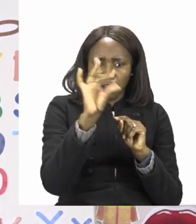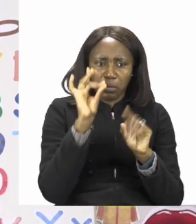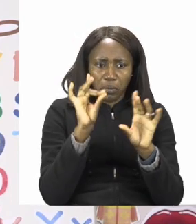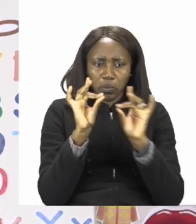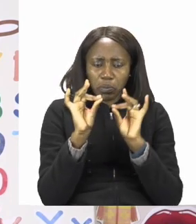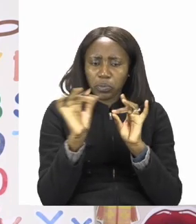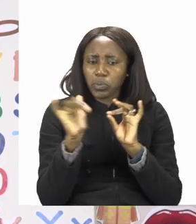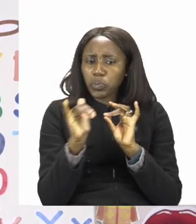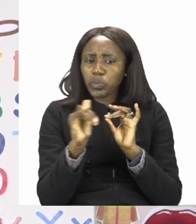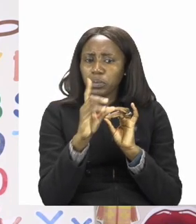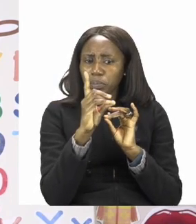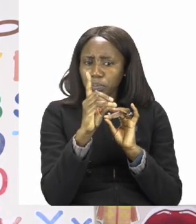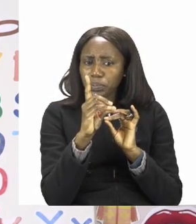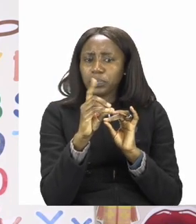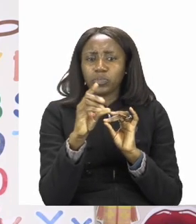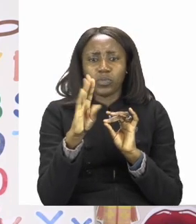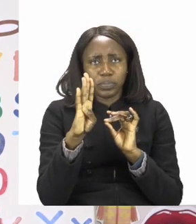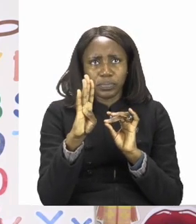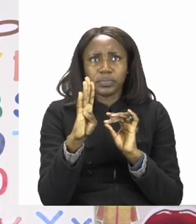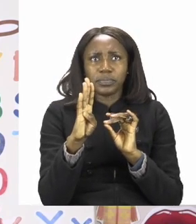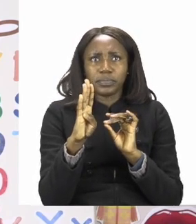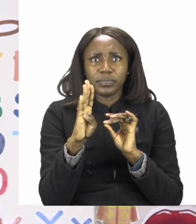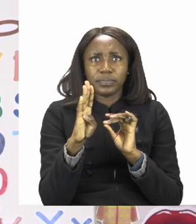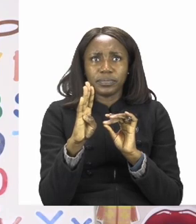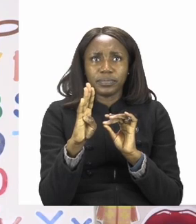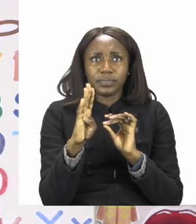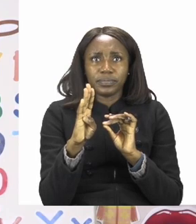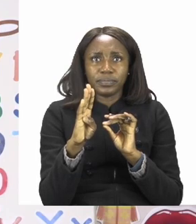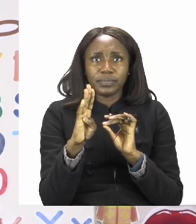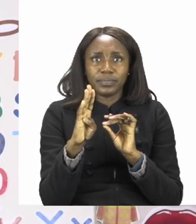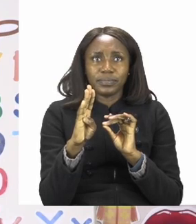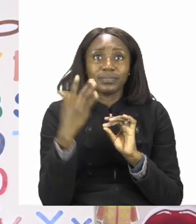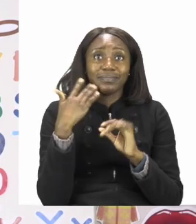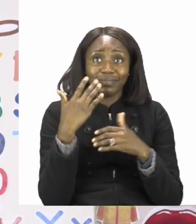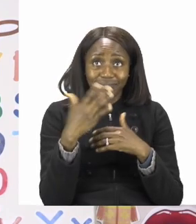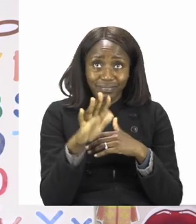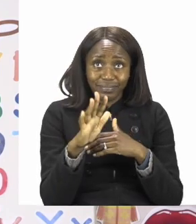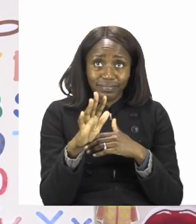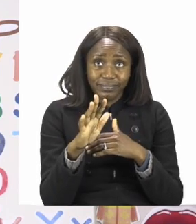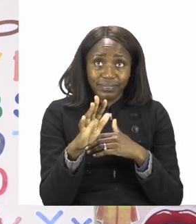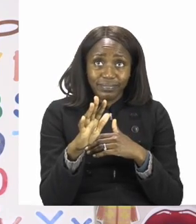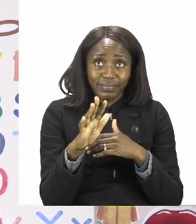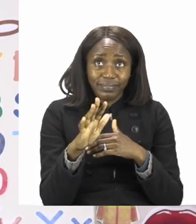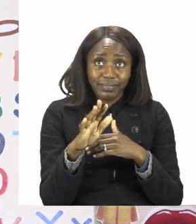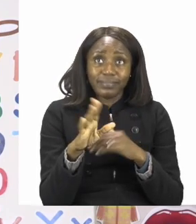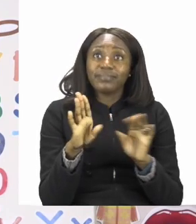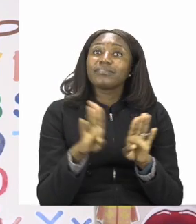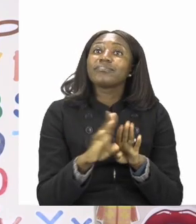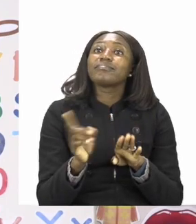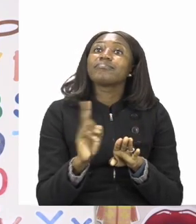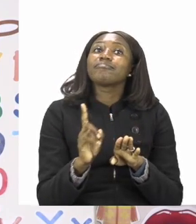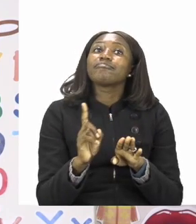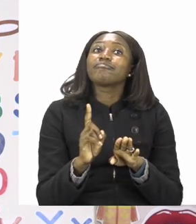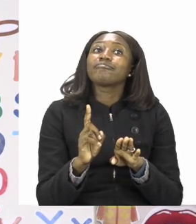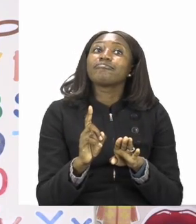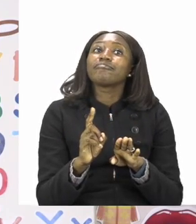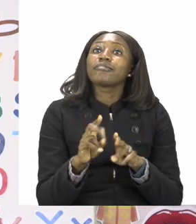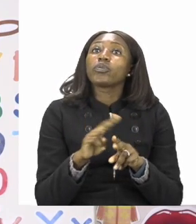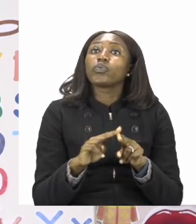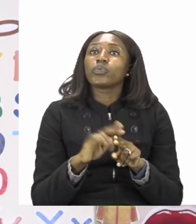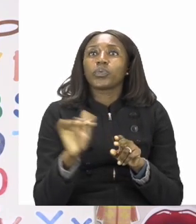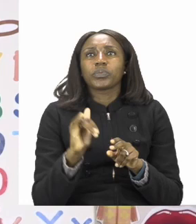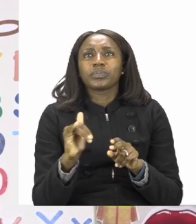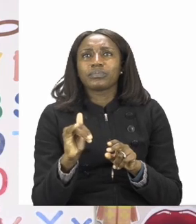work. Then after that, the fun begins. We are going to decide whether we're going to